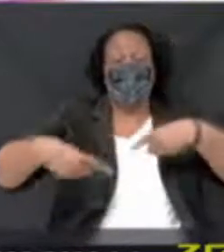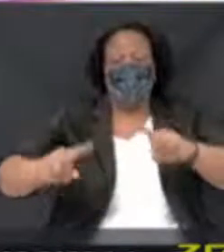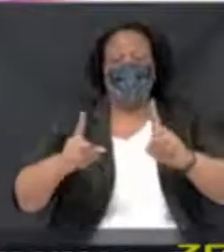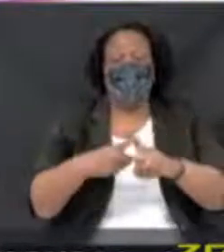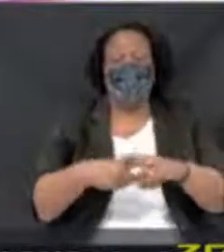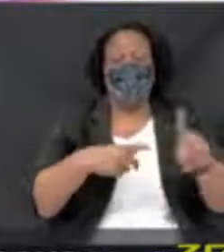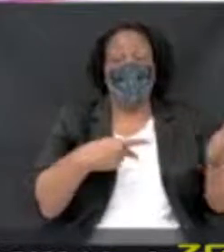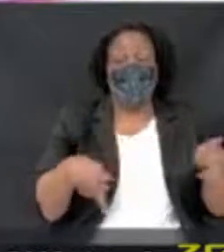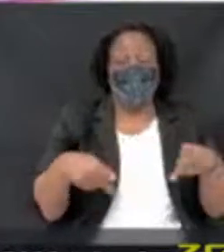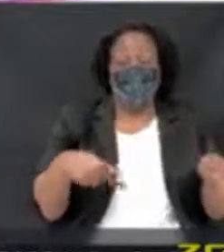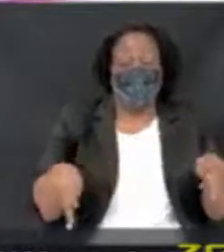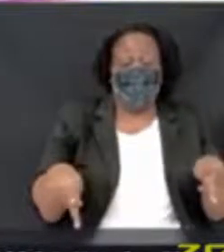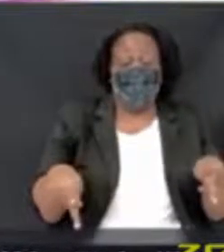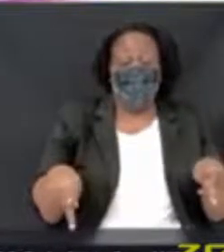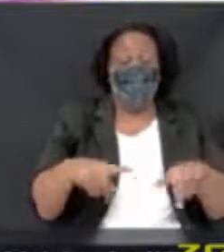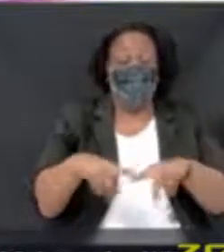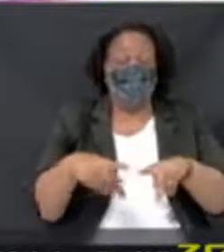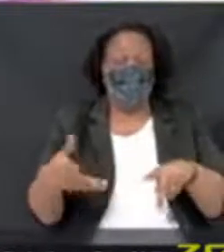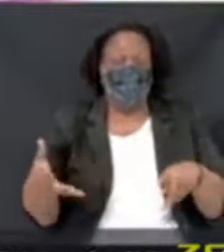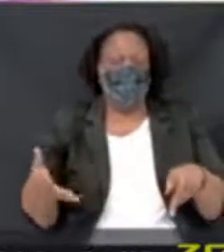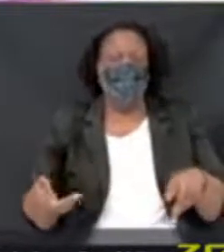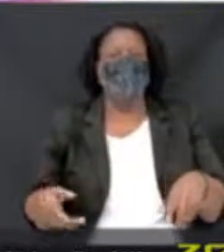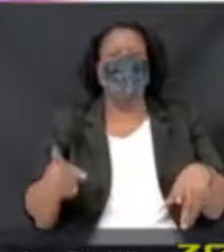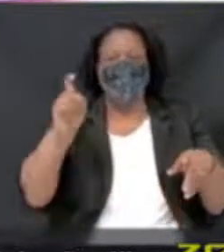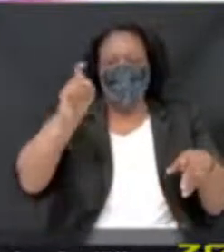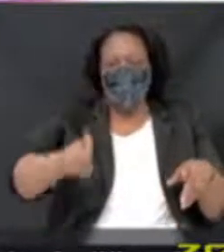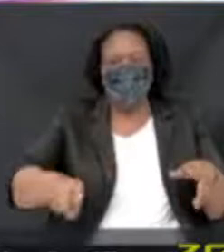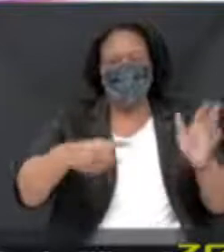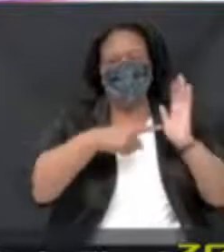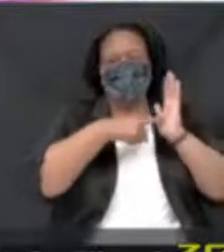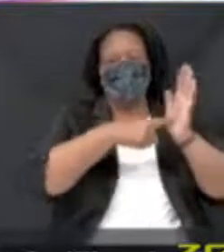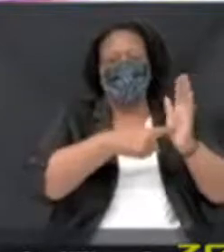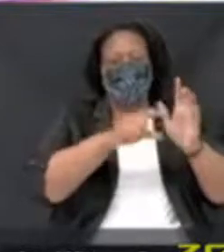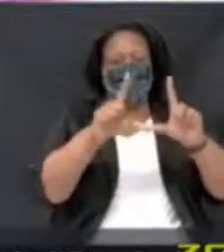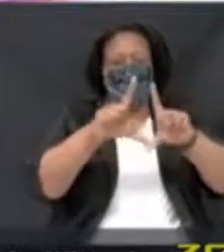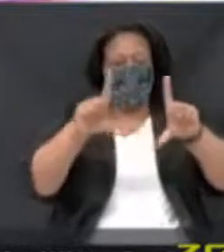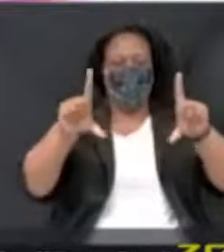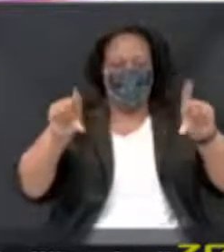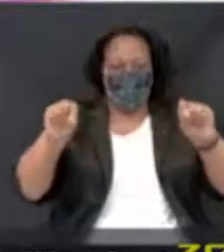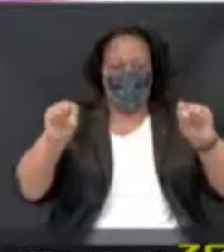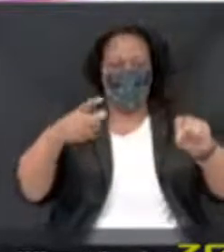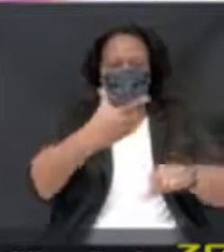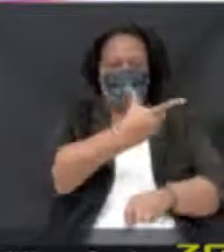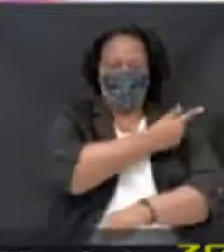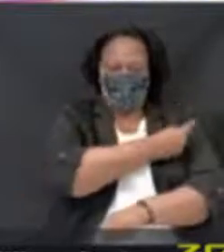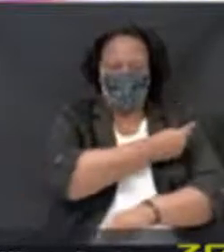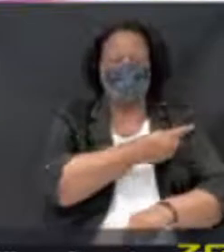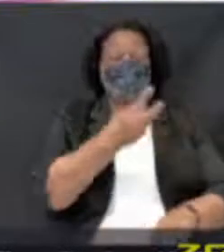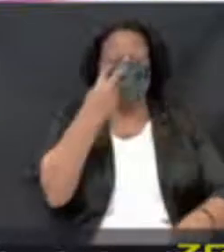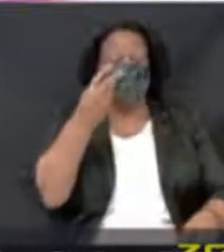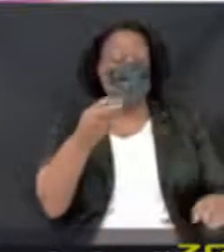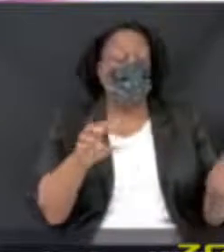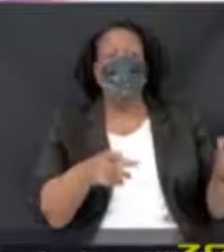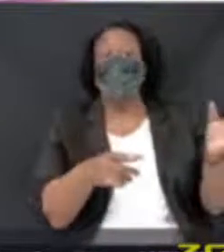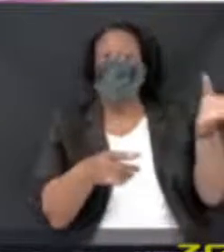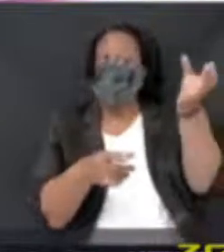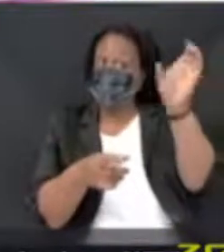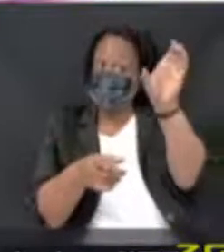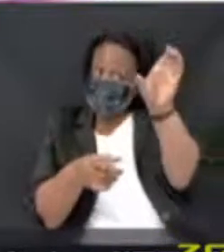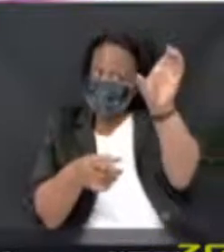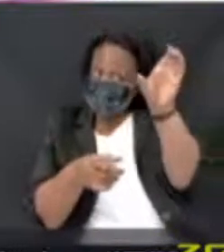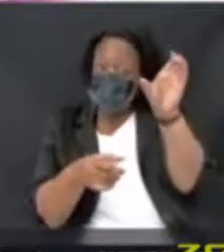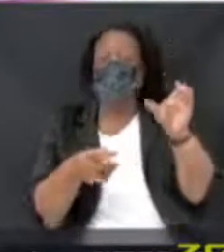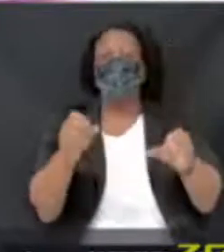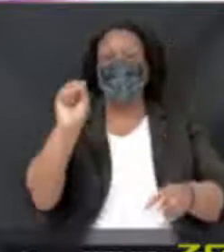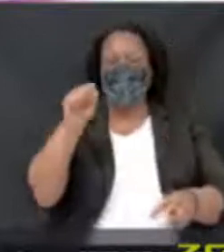entry, where their contact details will be recorded. We expect that organizers will take responsibility for